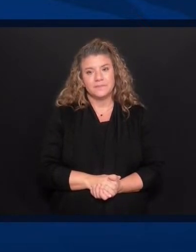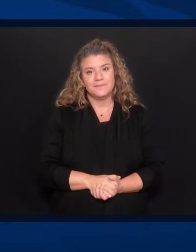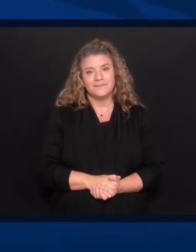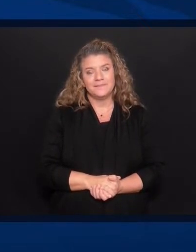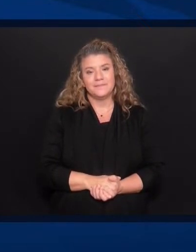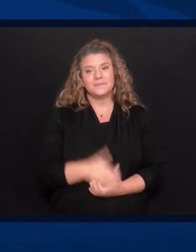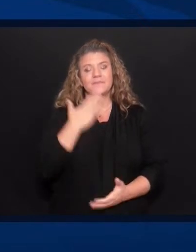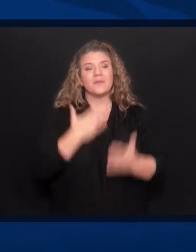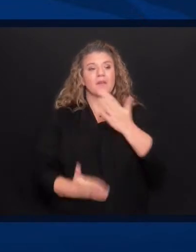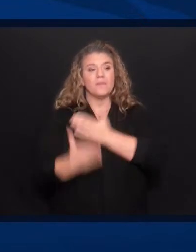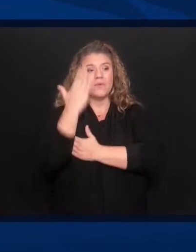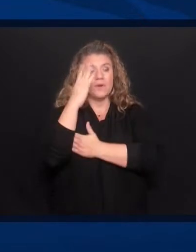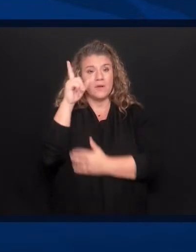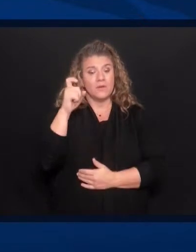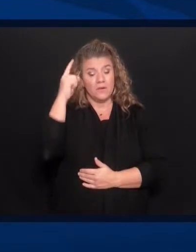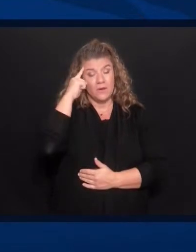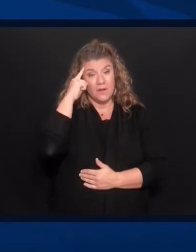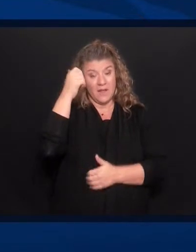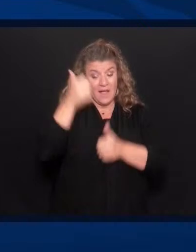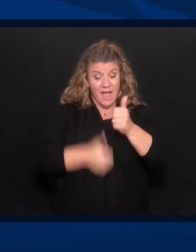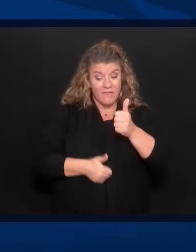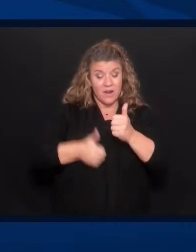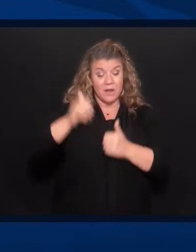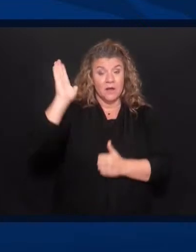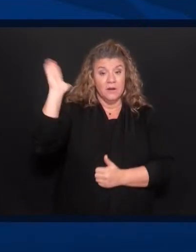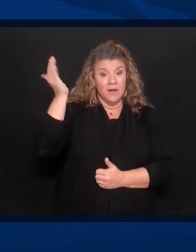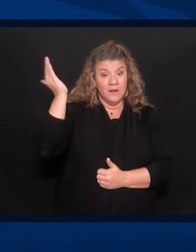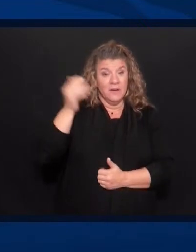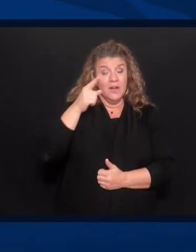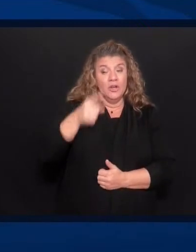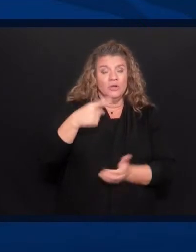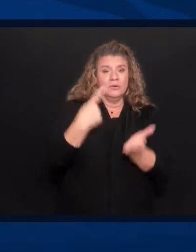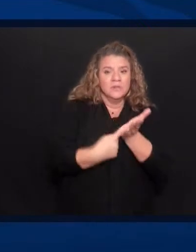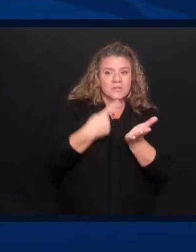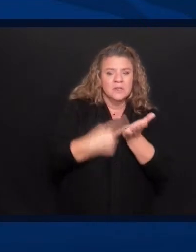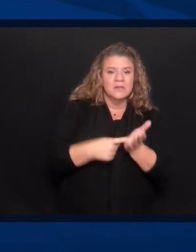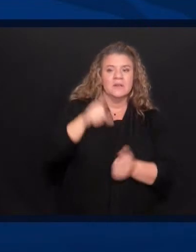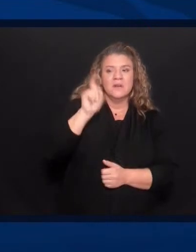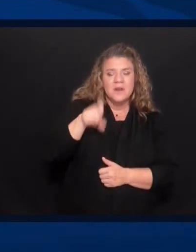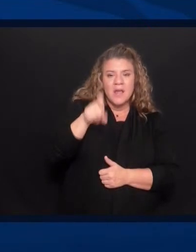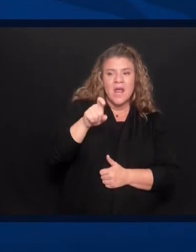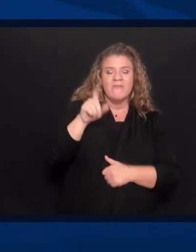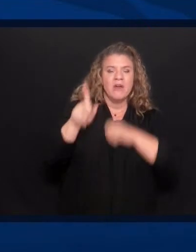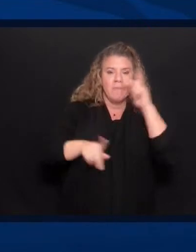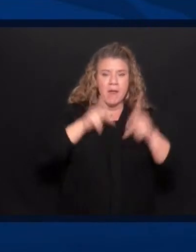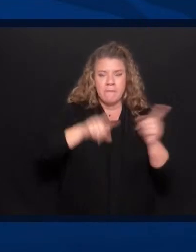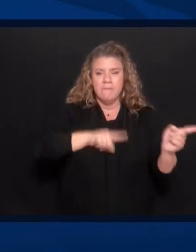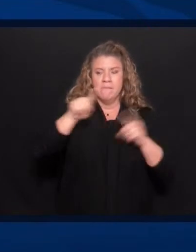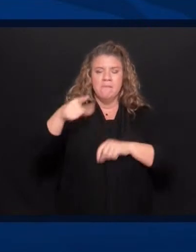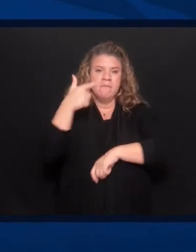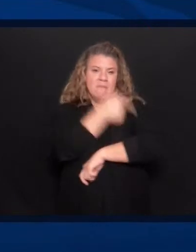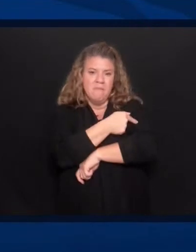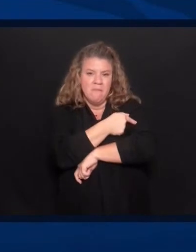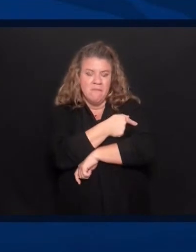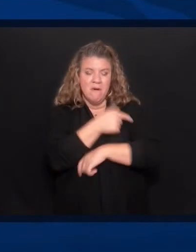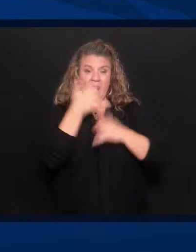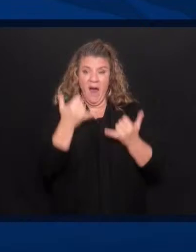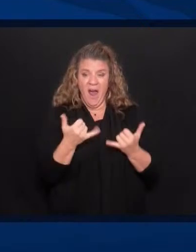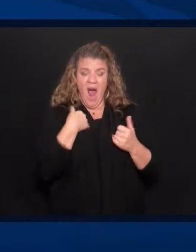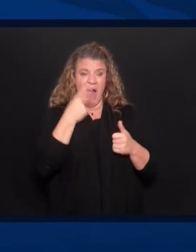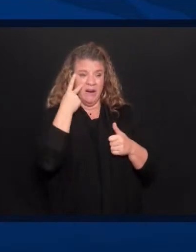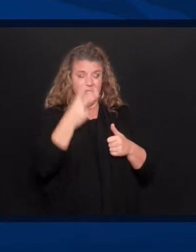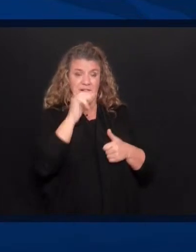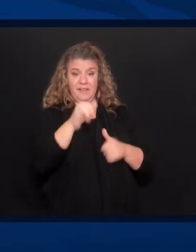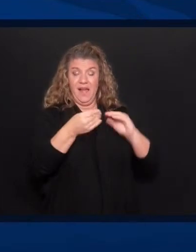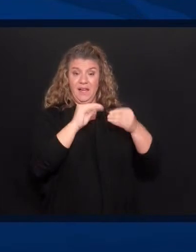Good morning, Governor. Every press briefing, you talk about the need for people to get vaccinated. However, we continue to see that number